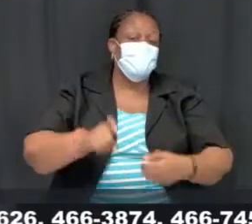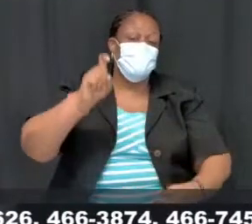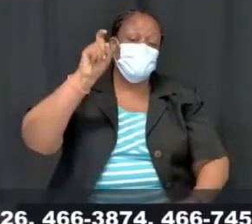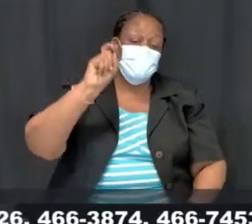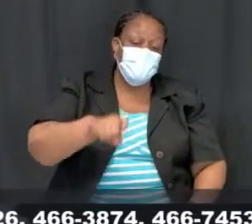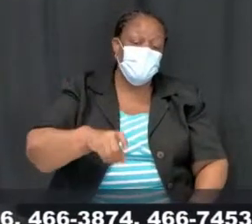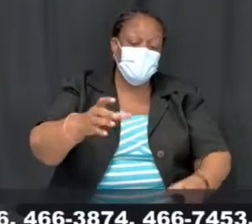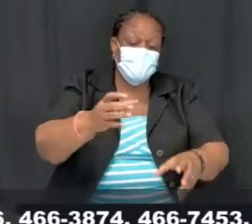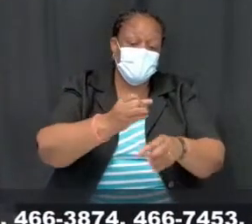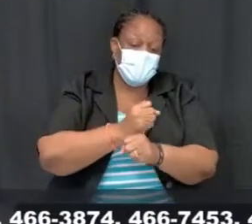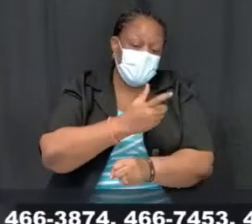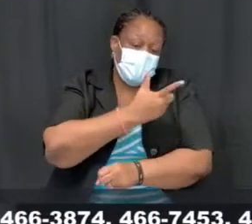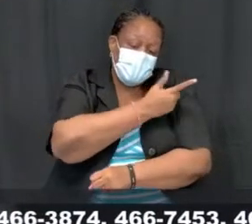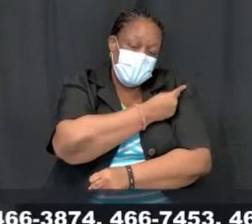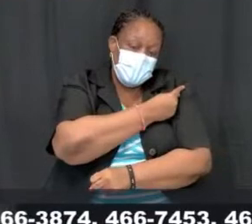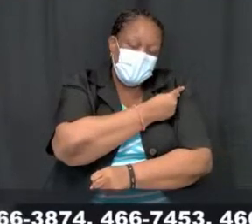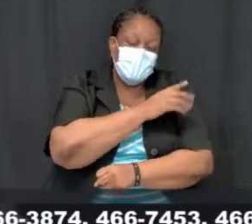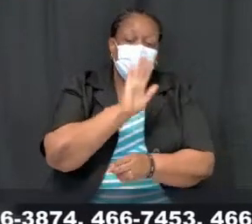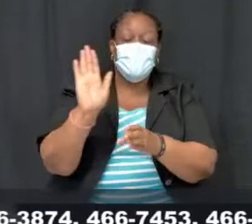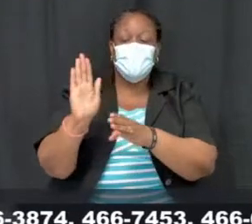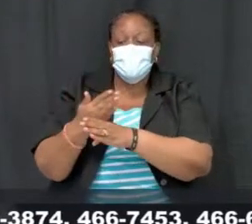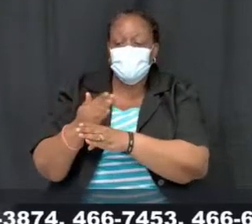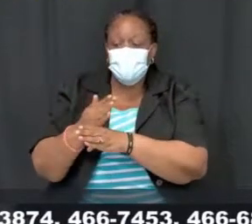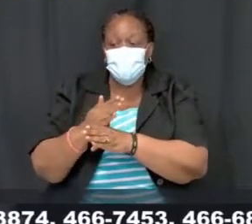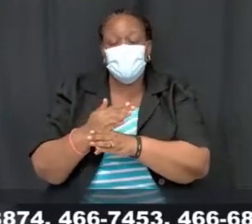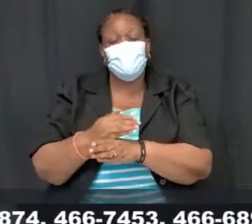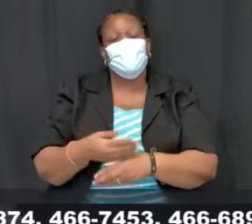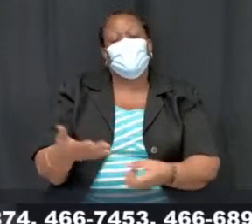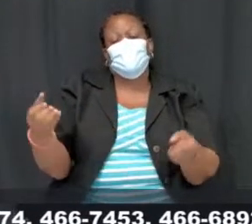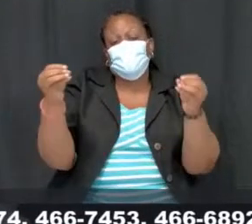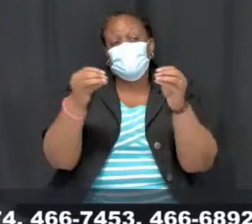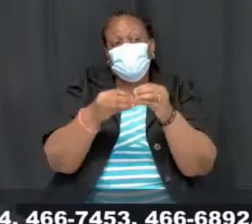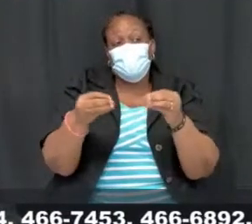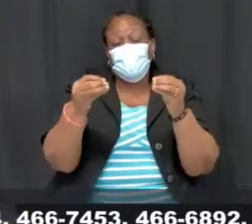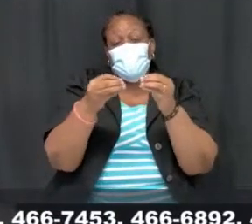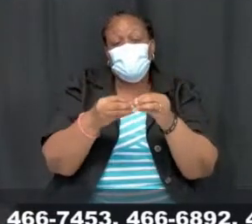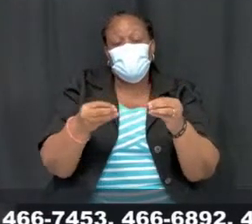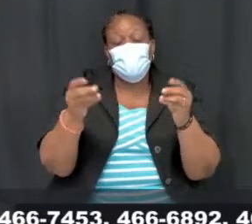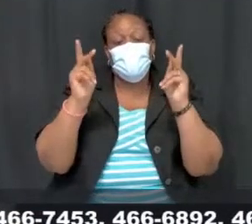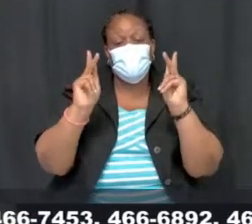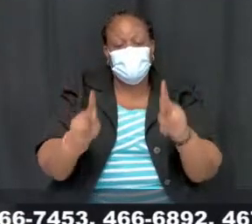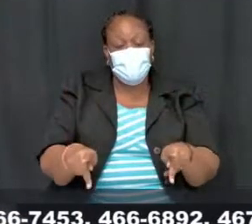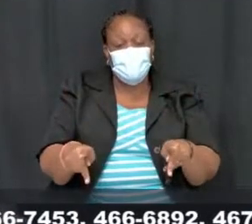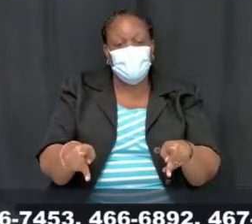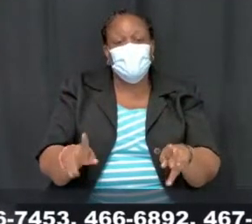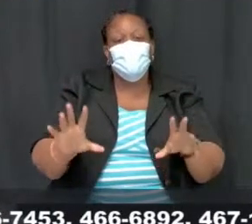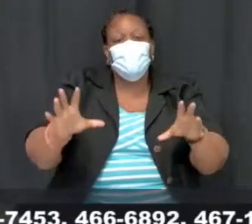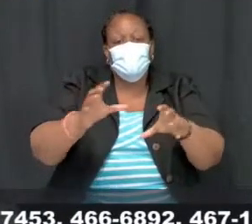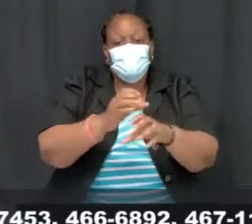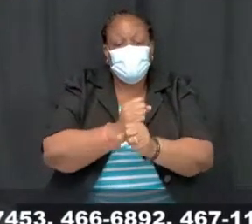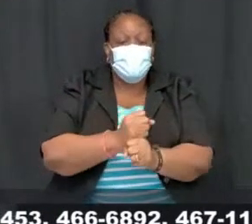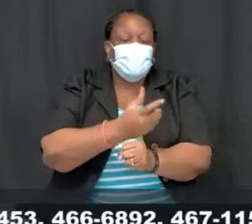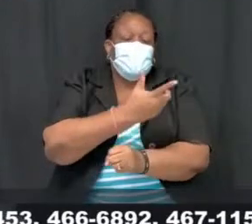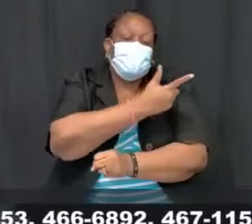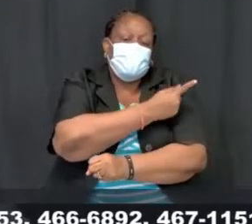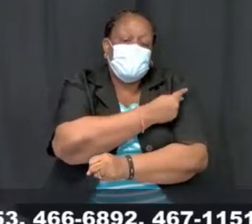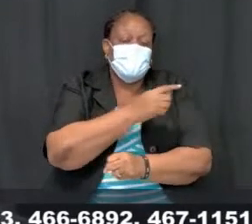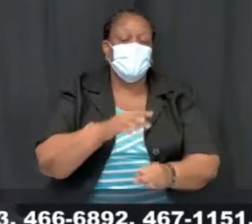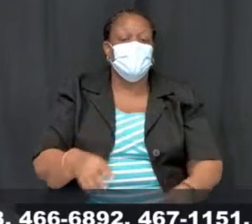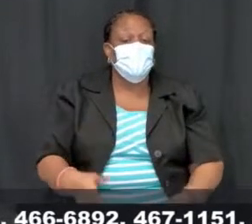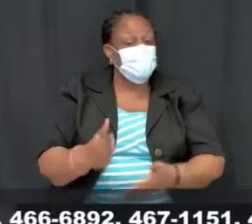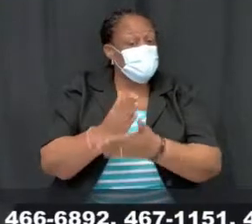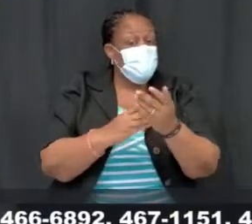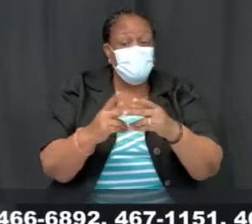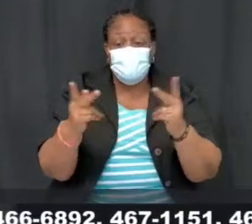receive vaccines and have a significant portion of their populations